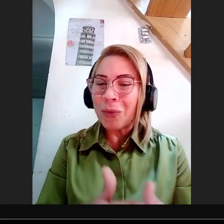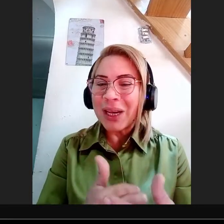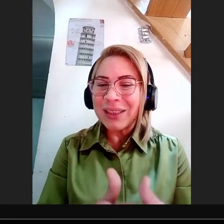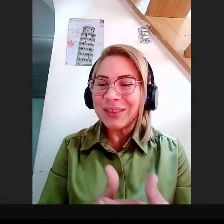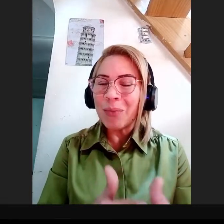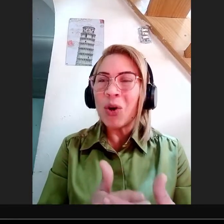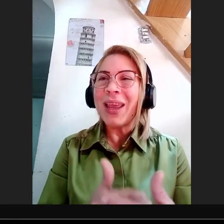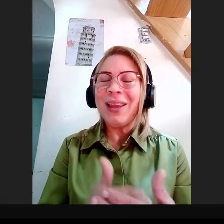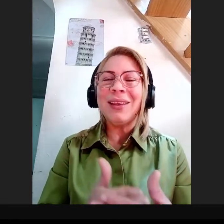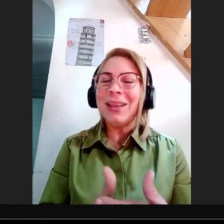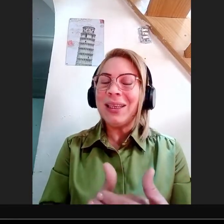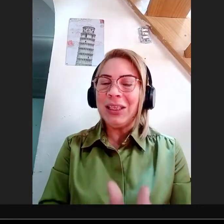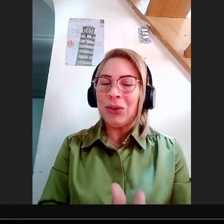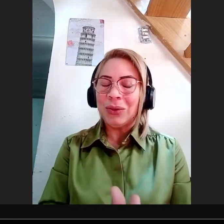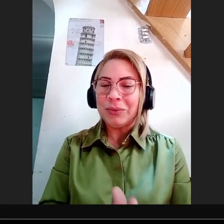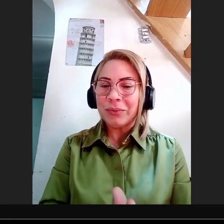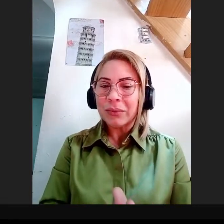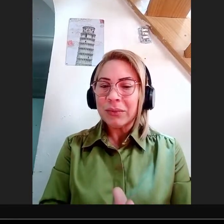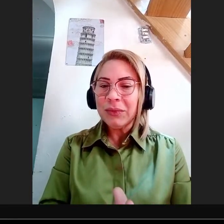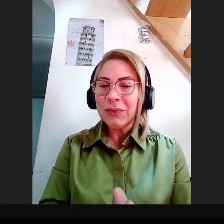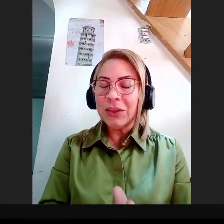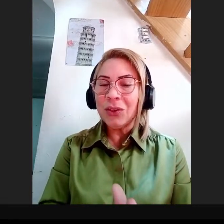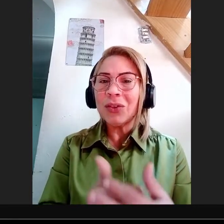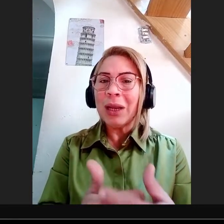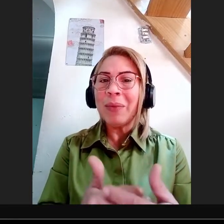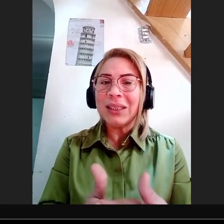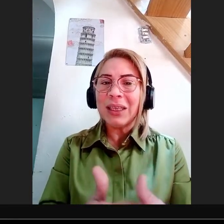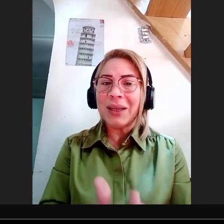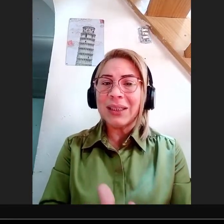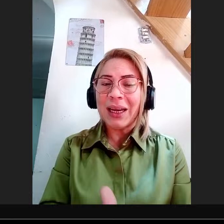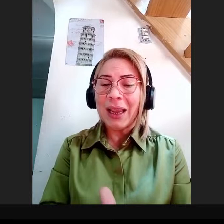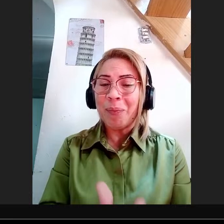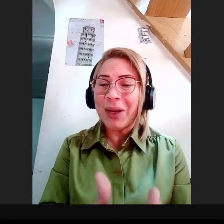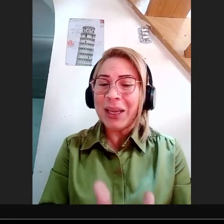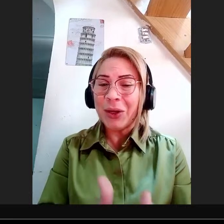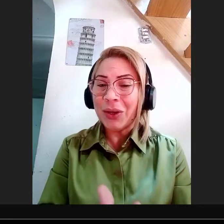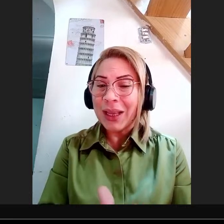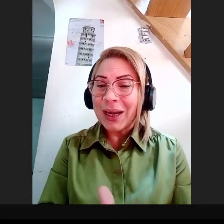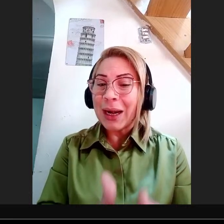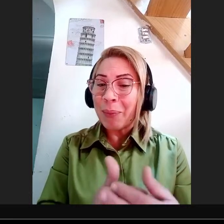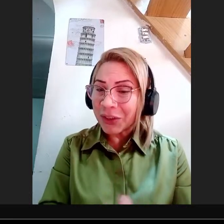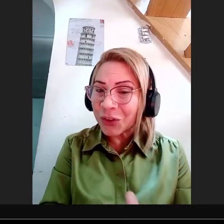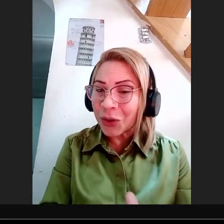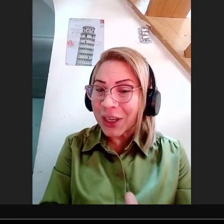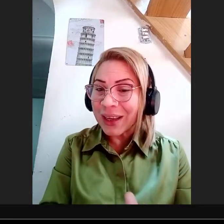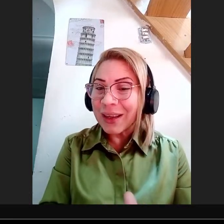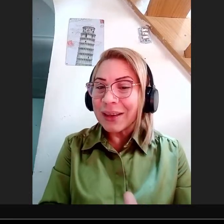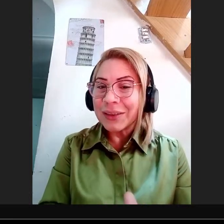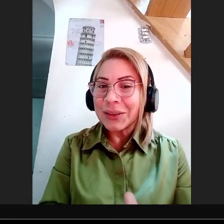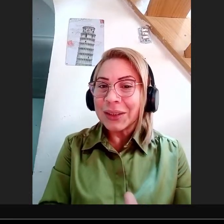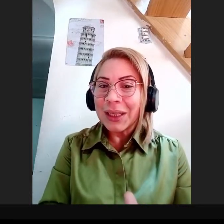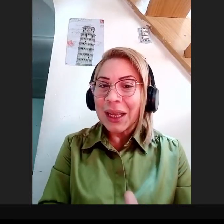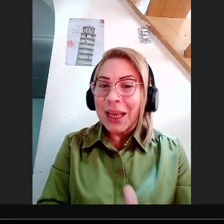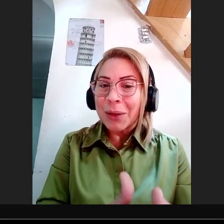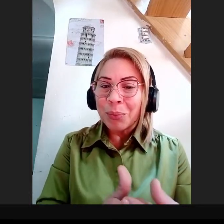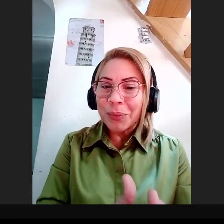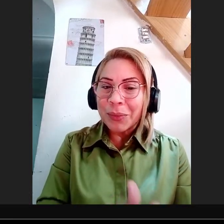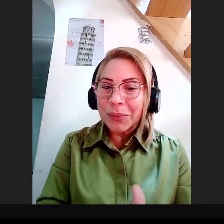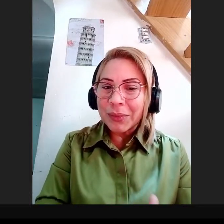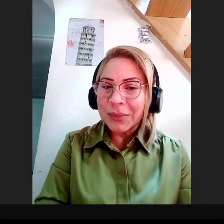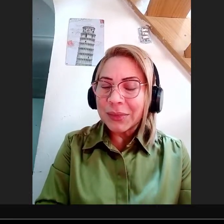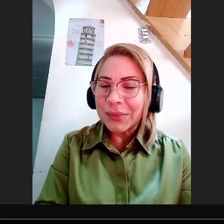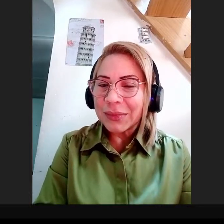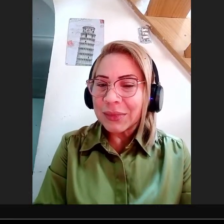Furthermore, it is important for people to know that if this crime is normalized, not only